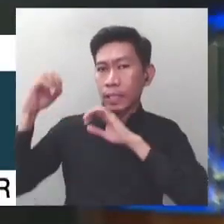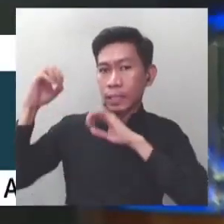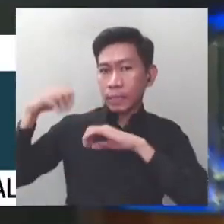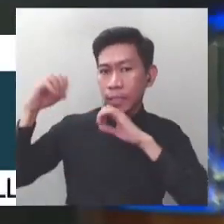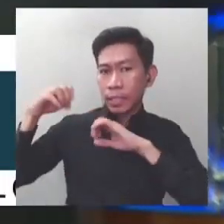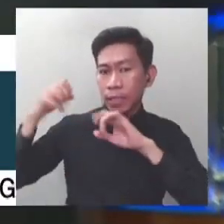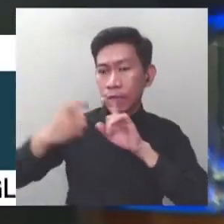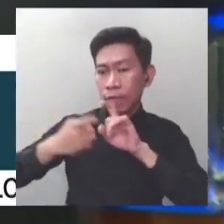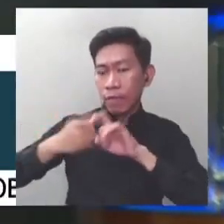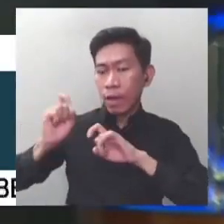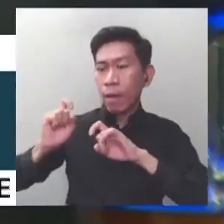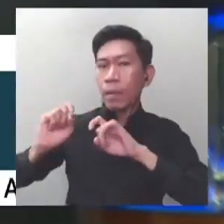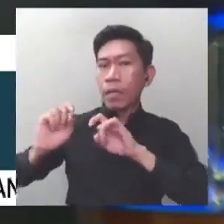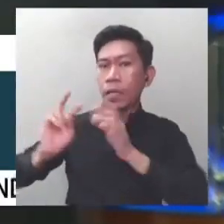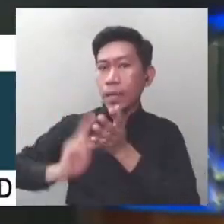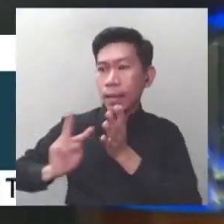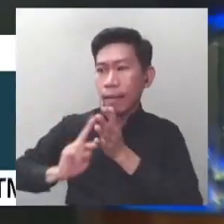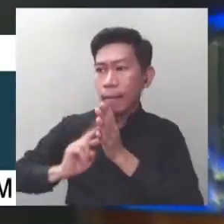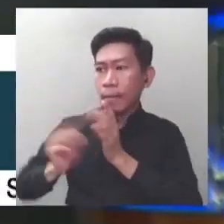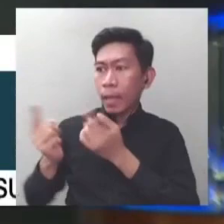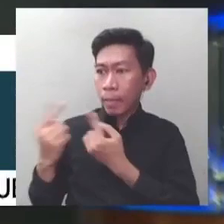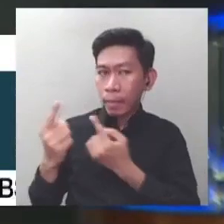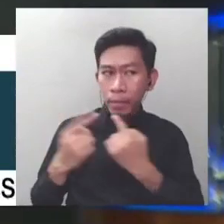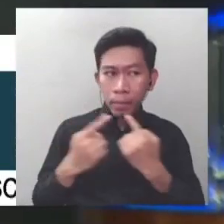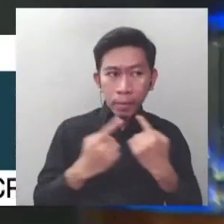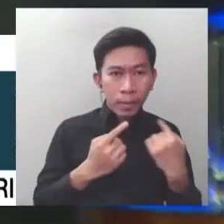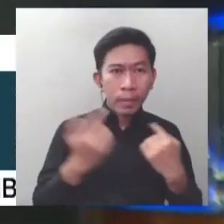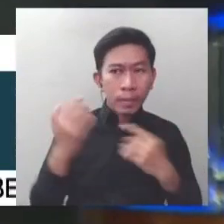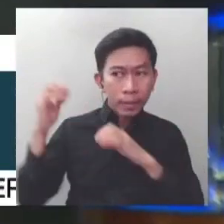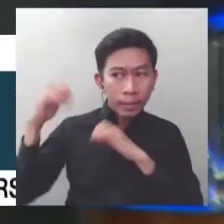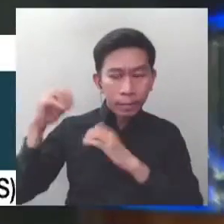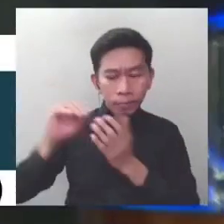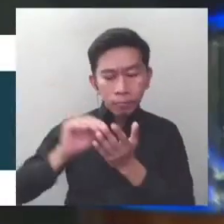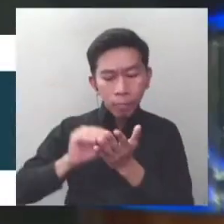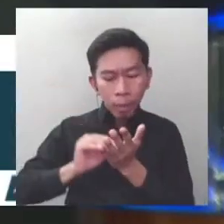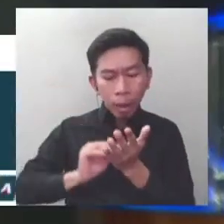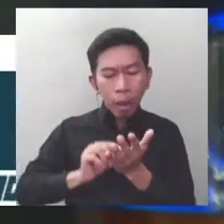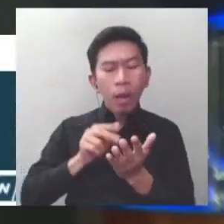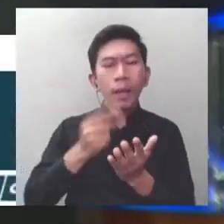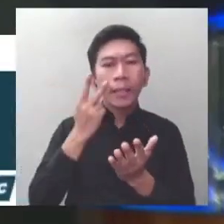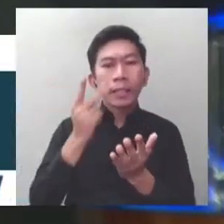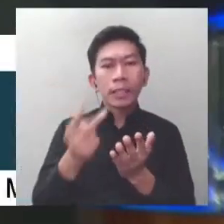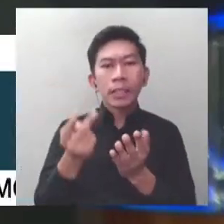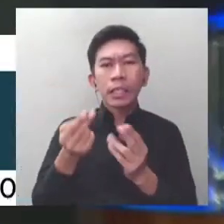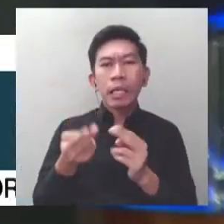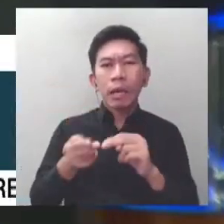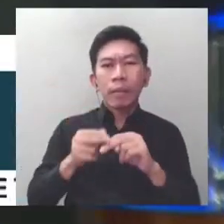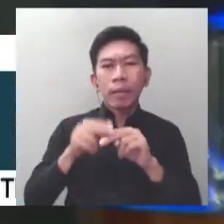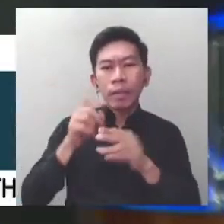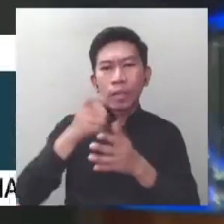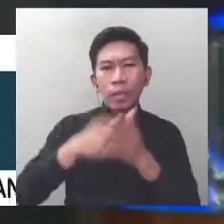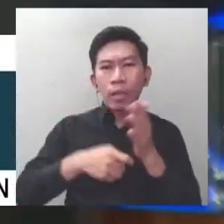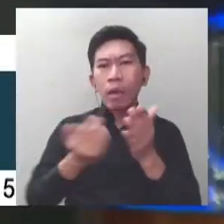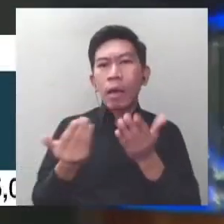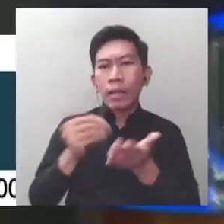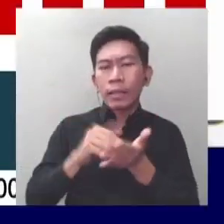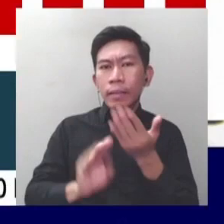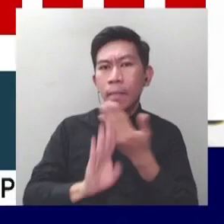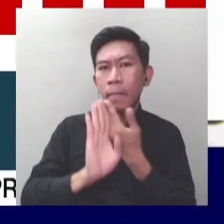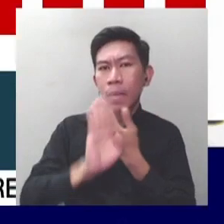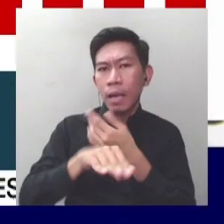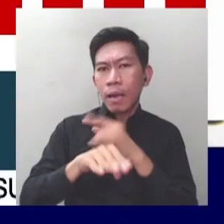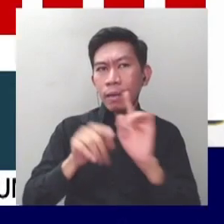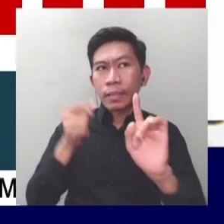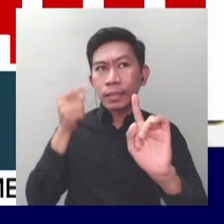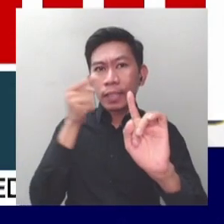survey respondents indicate that inflation will go back to within target starting next year.